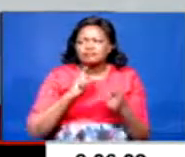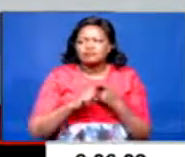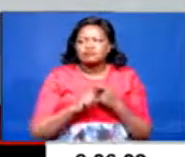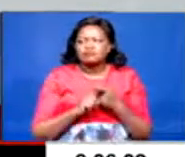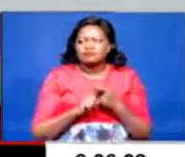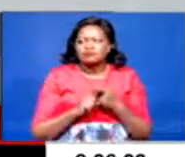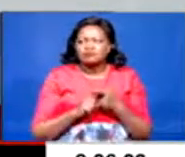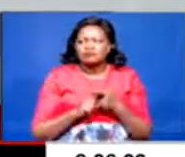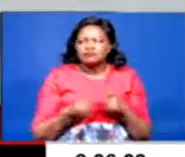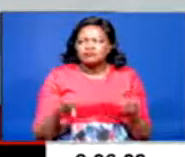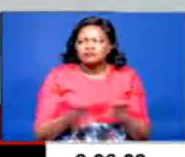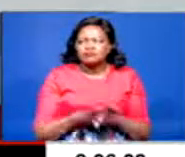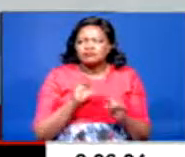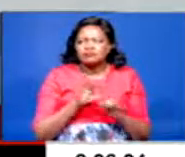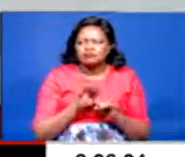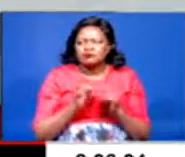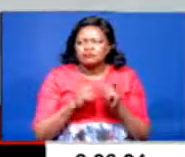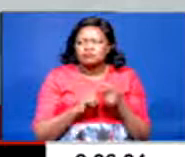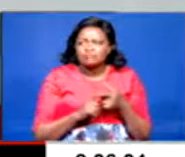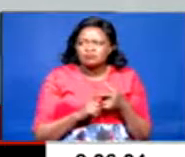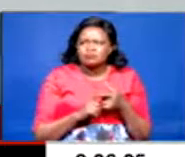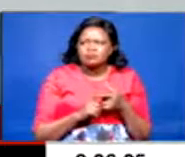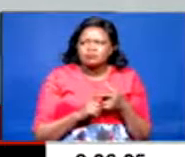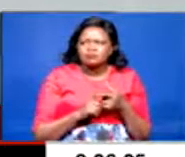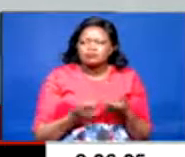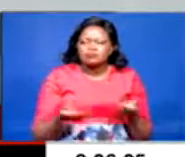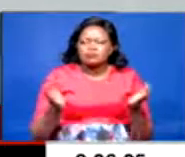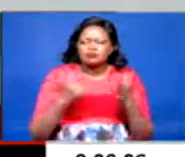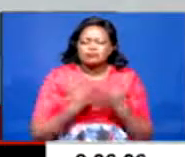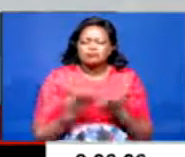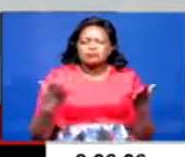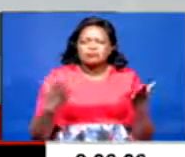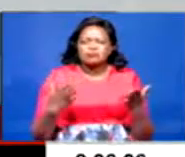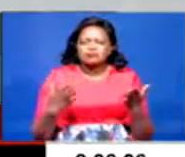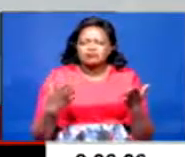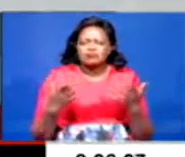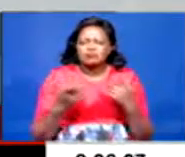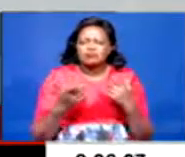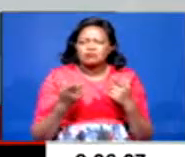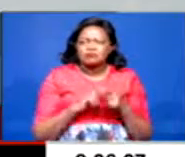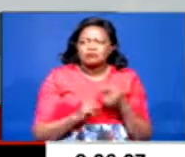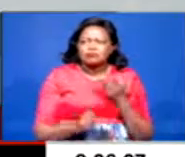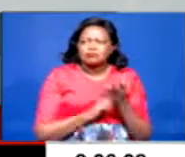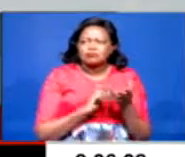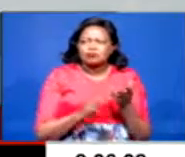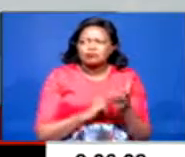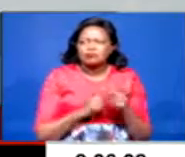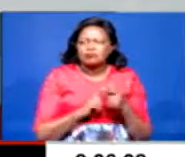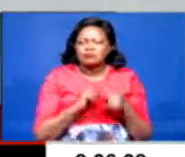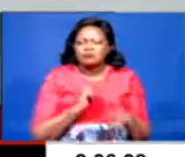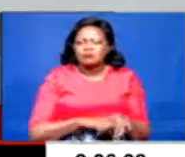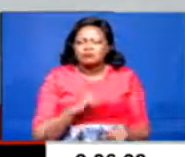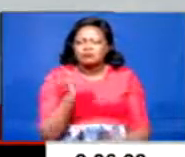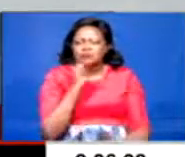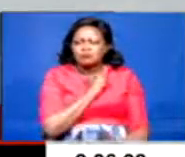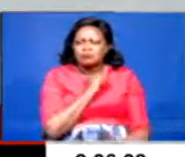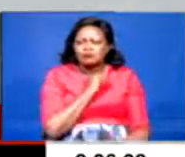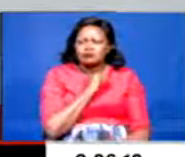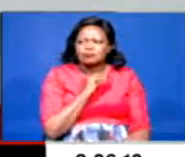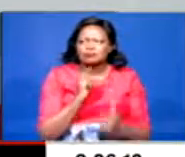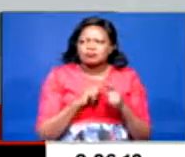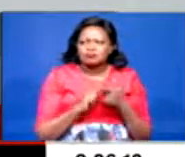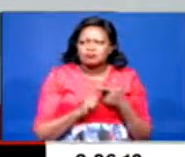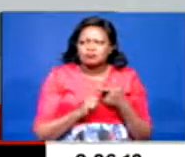polling, right? Then you pour all the things on the table, you do the counting and everything. Once you're done, you take the